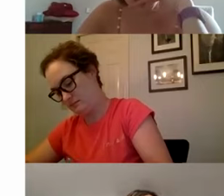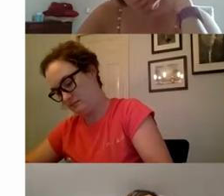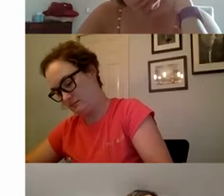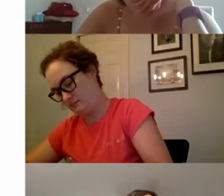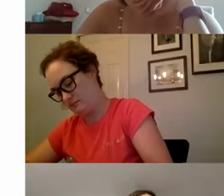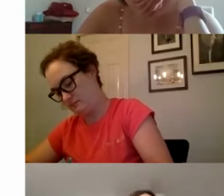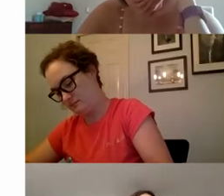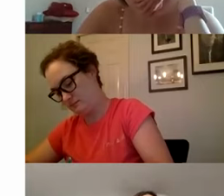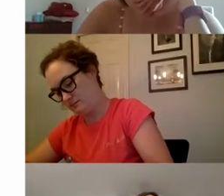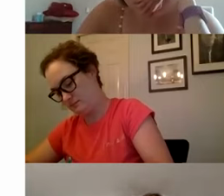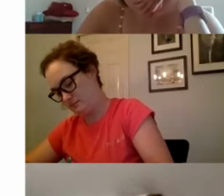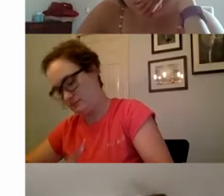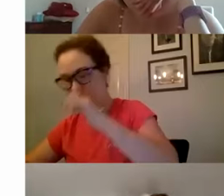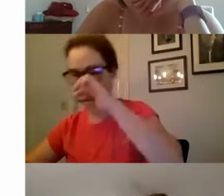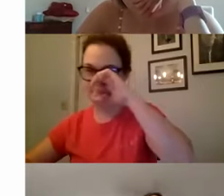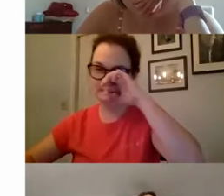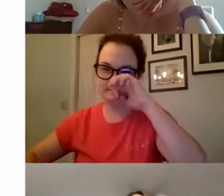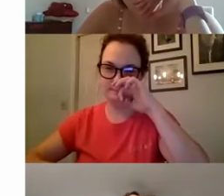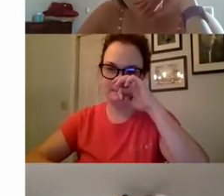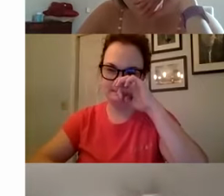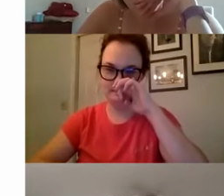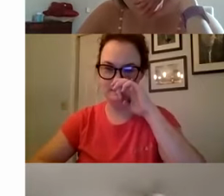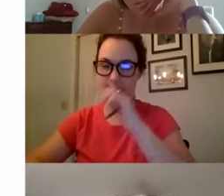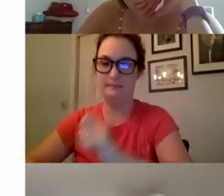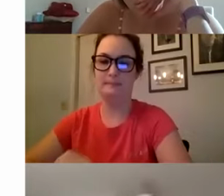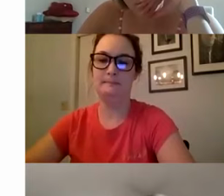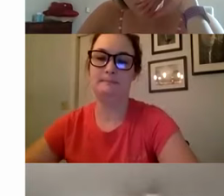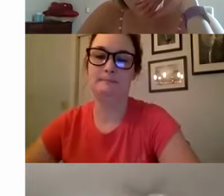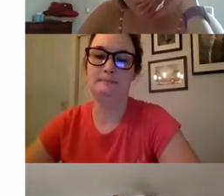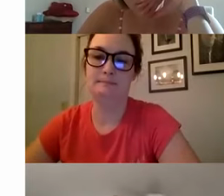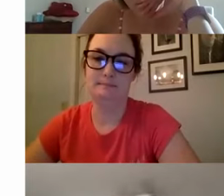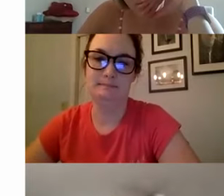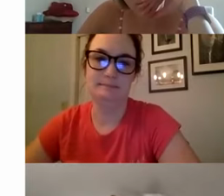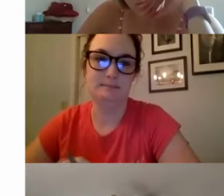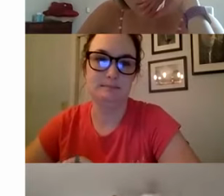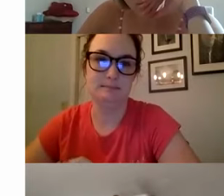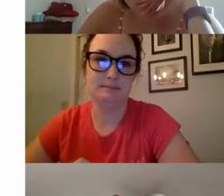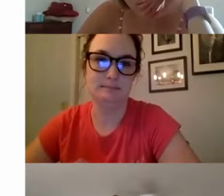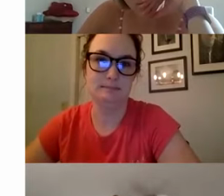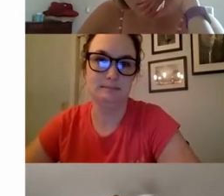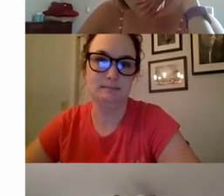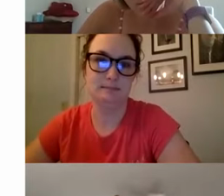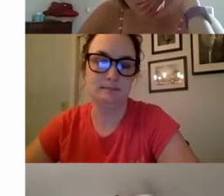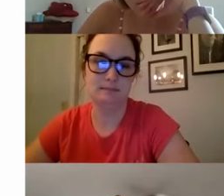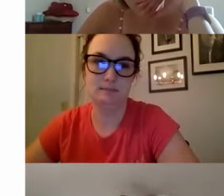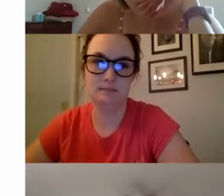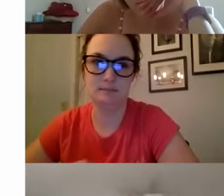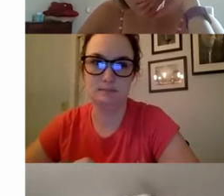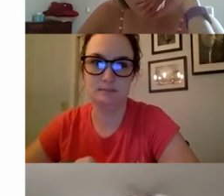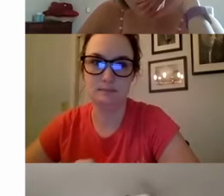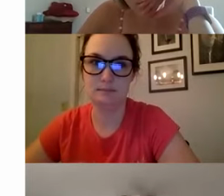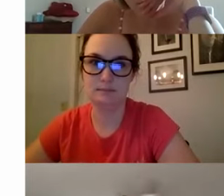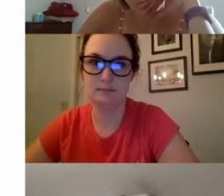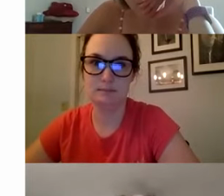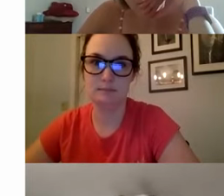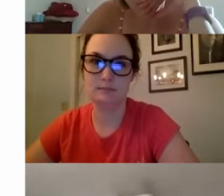What that also means is I don't want you to give me random descriptions about those things, right? If you were describing apples and